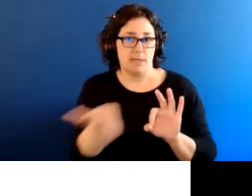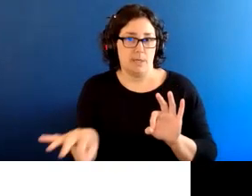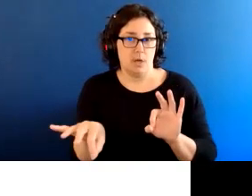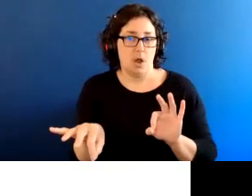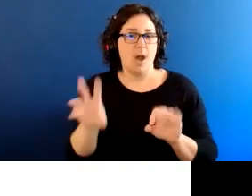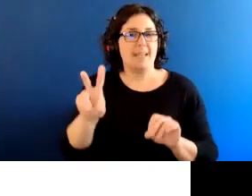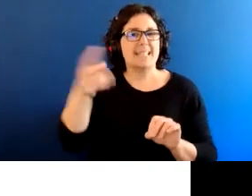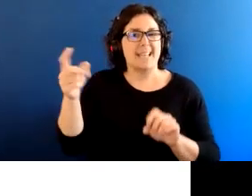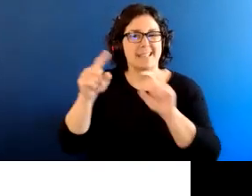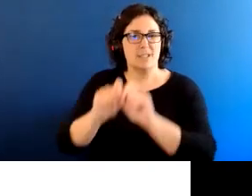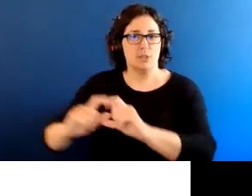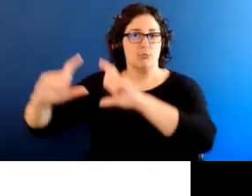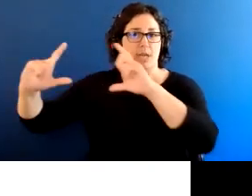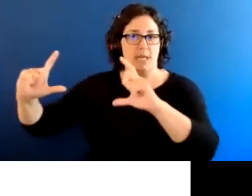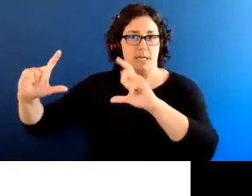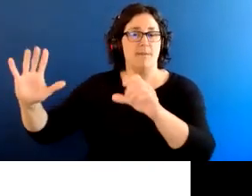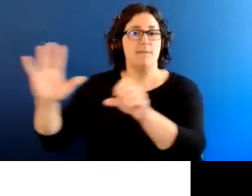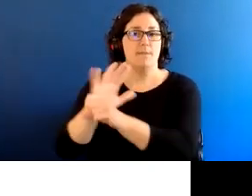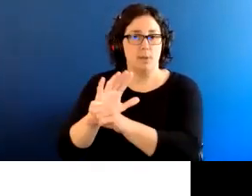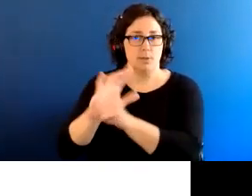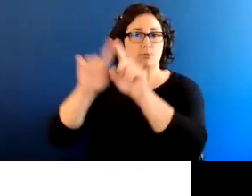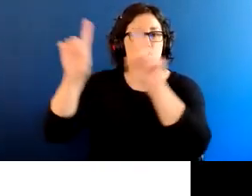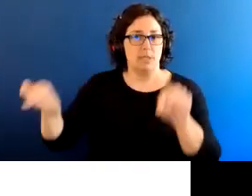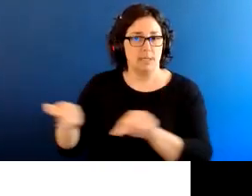second screen in full screen mode.